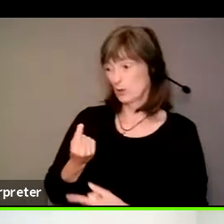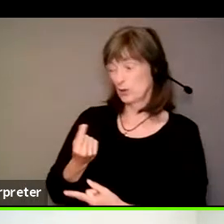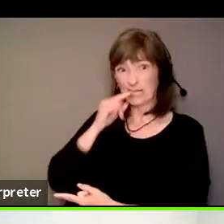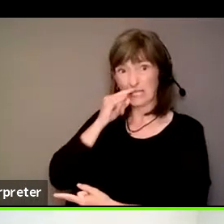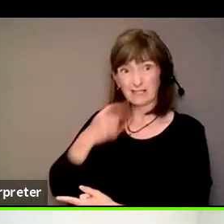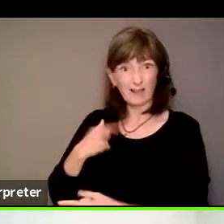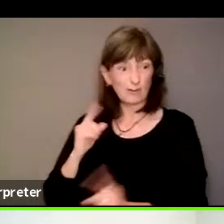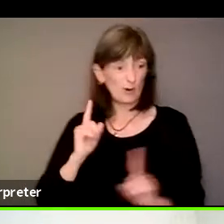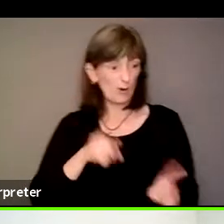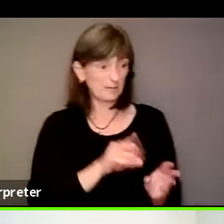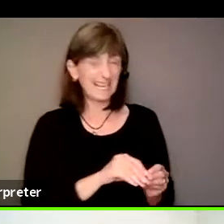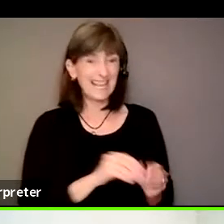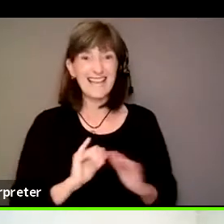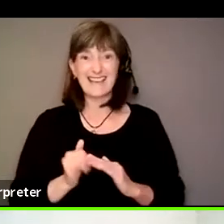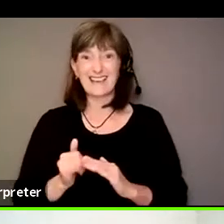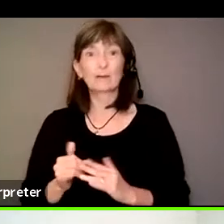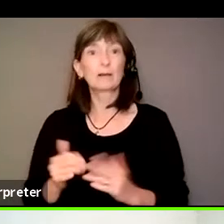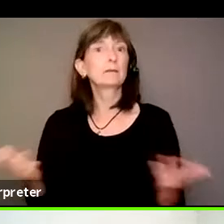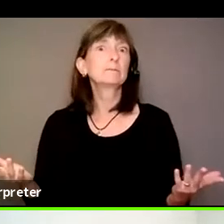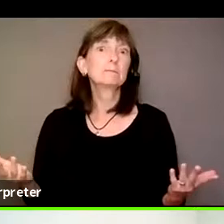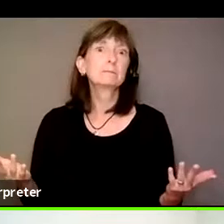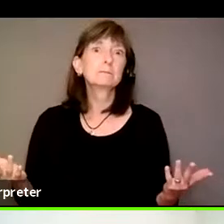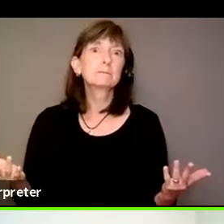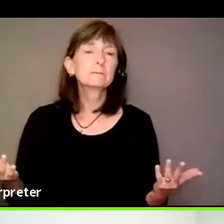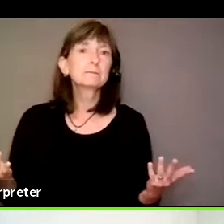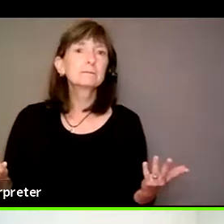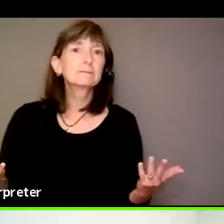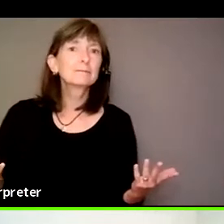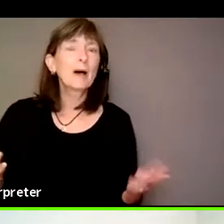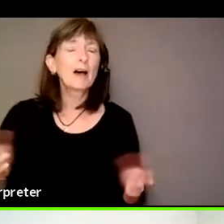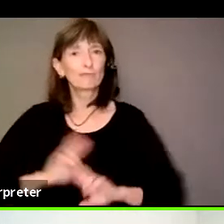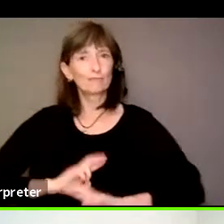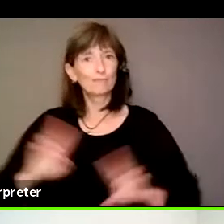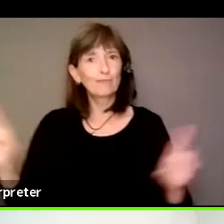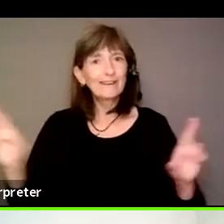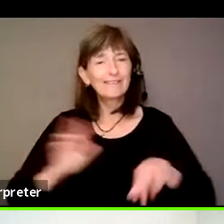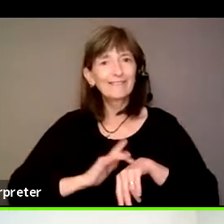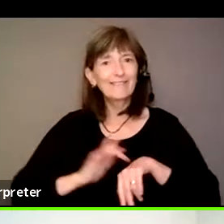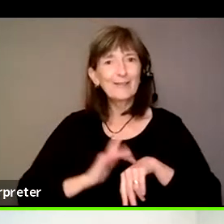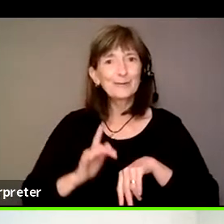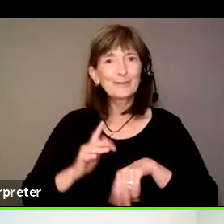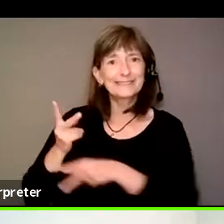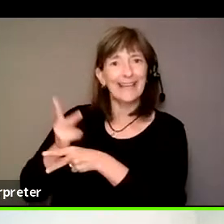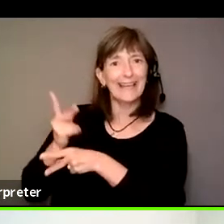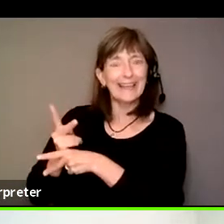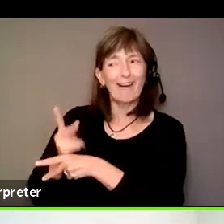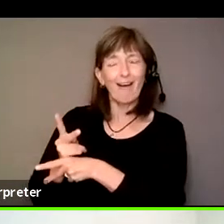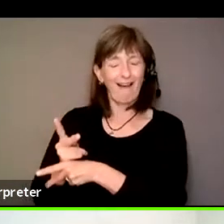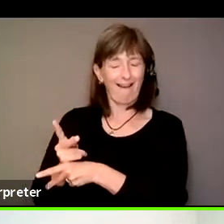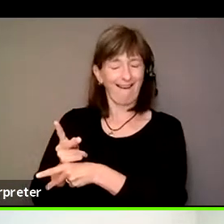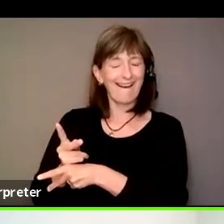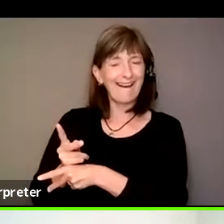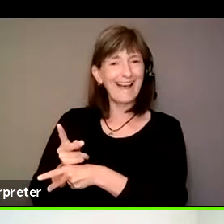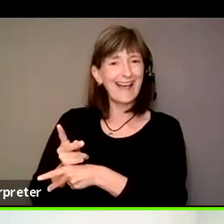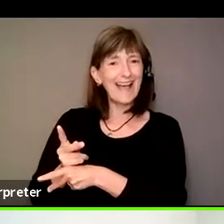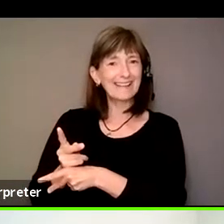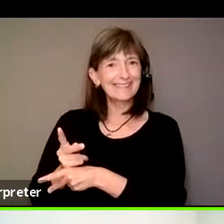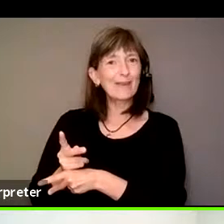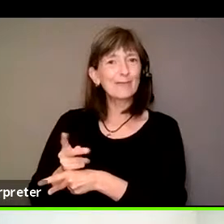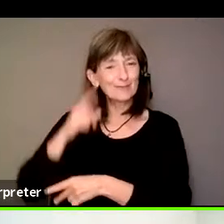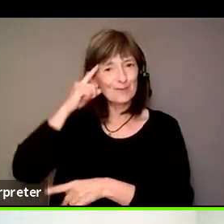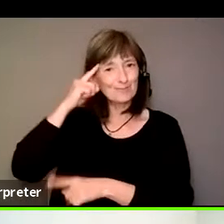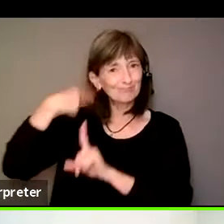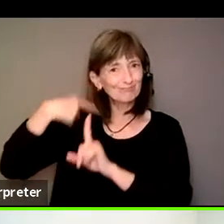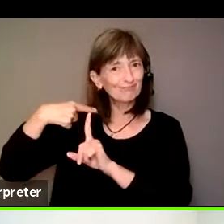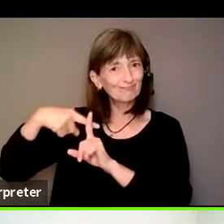meeting. So by making that resource available, they eliminated that challenge. So I thought that was very forward thinking and something